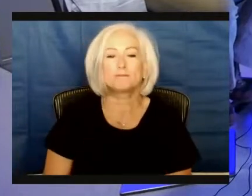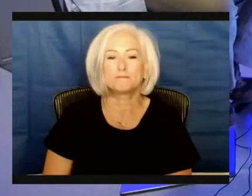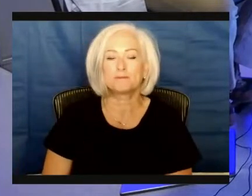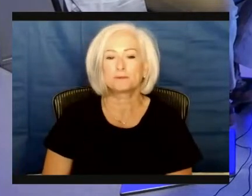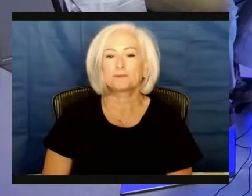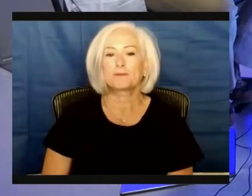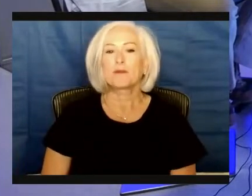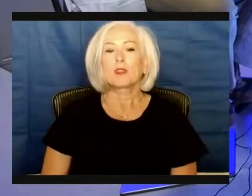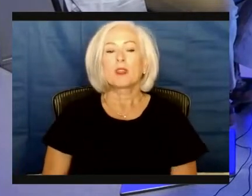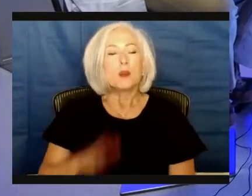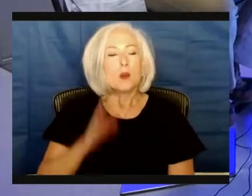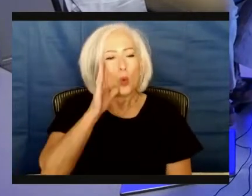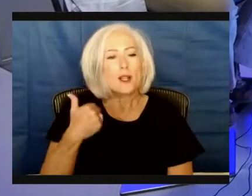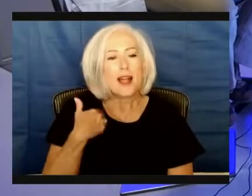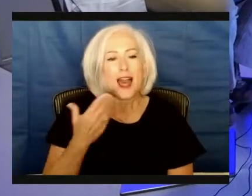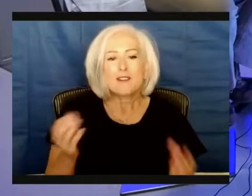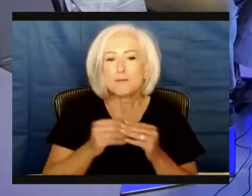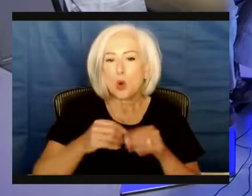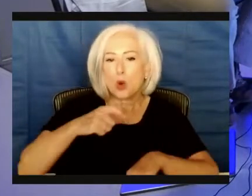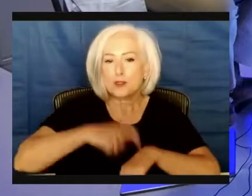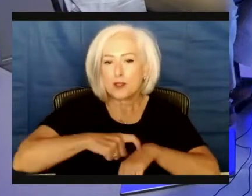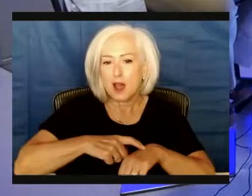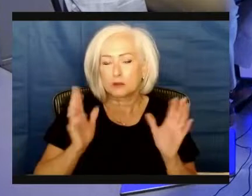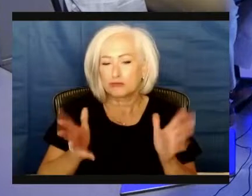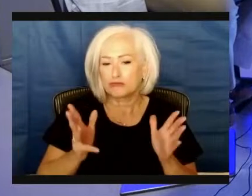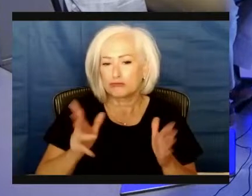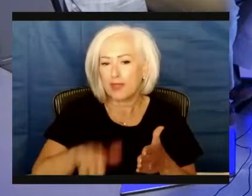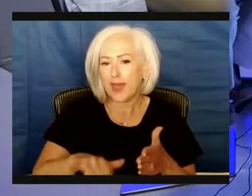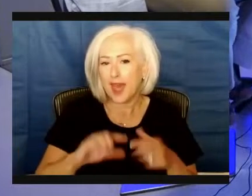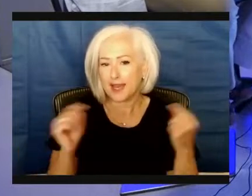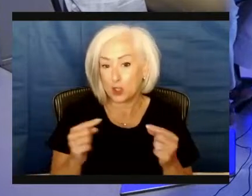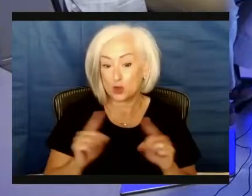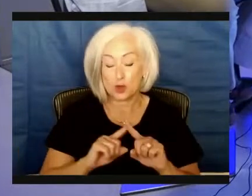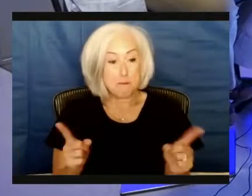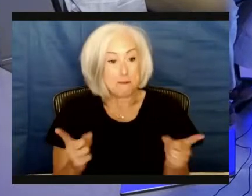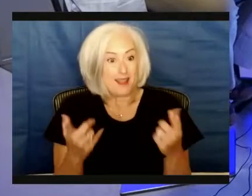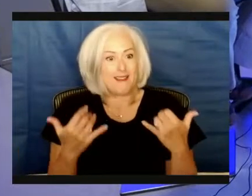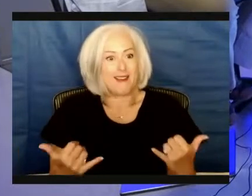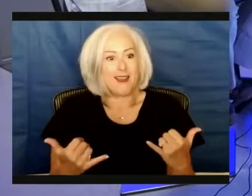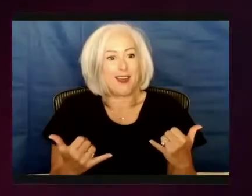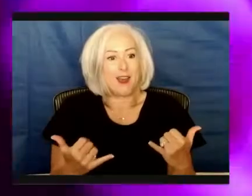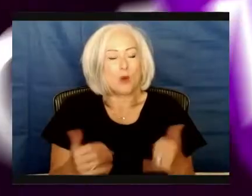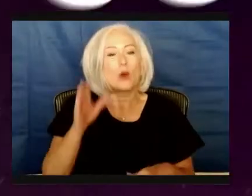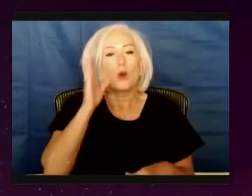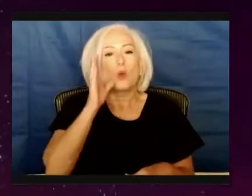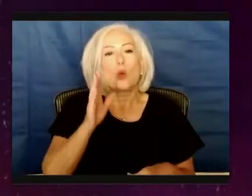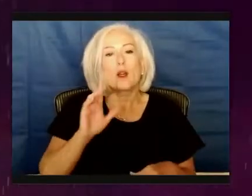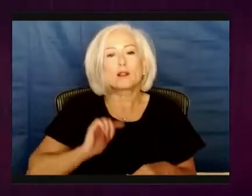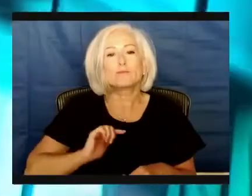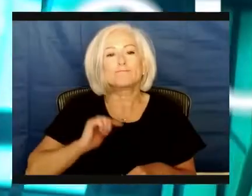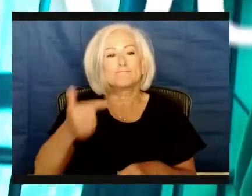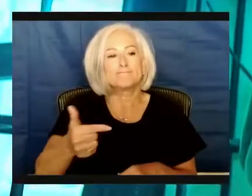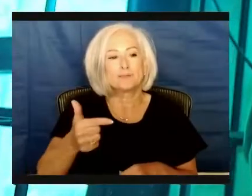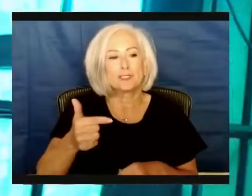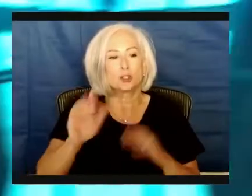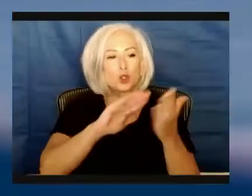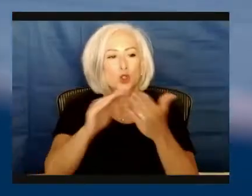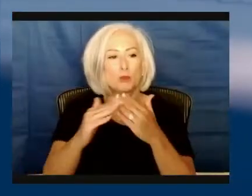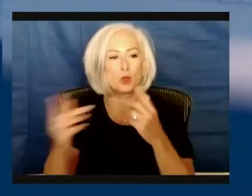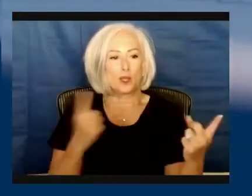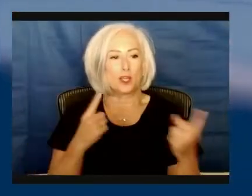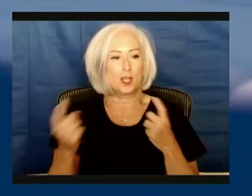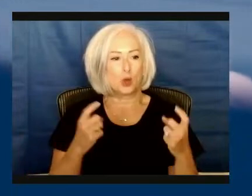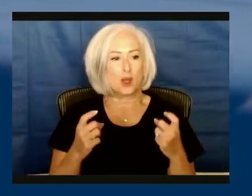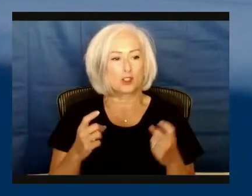talk about some of the injuries and events in just a bit. But first, we're going to turn to our community questions and comments. Jessica Level joins